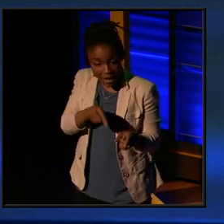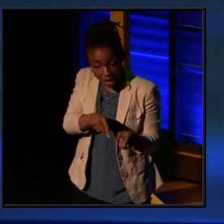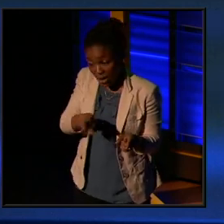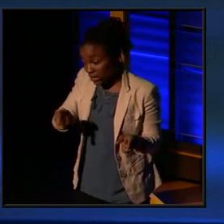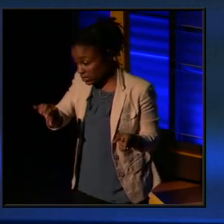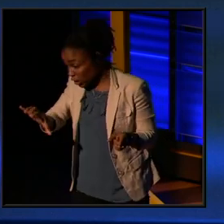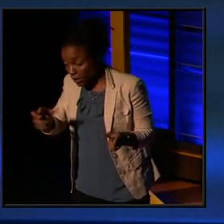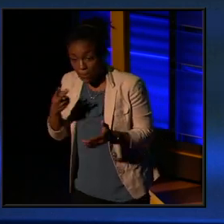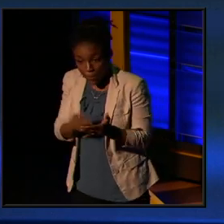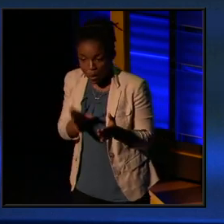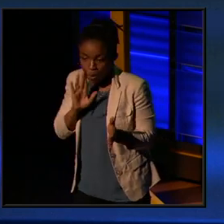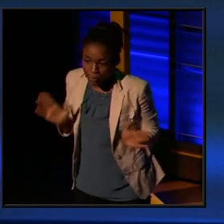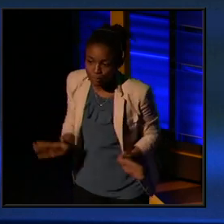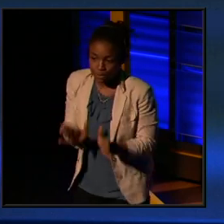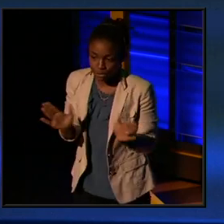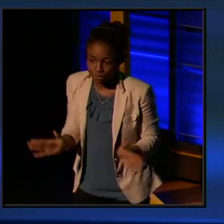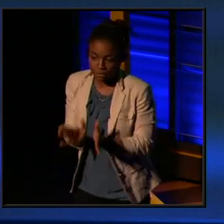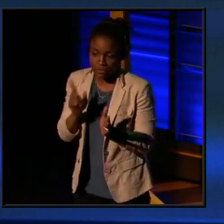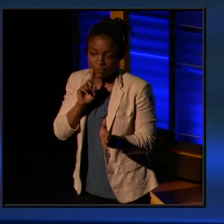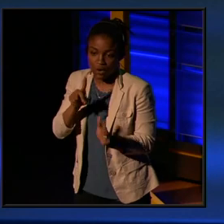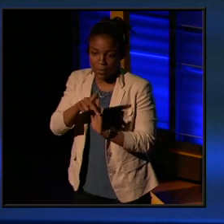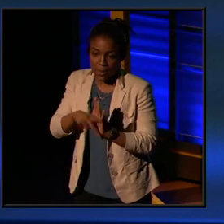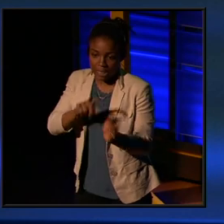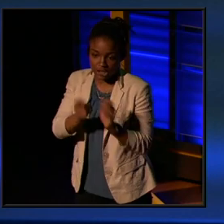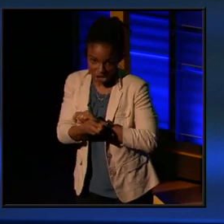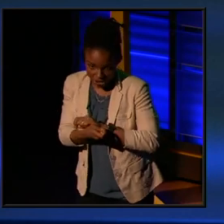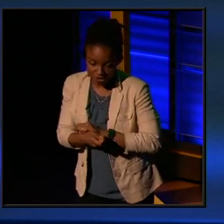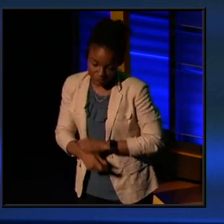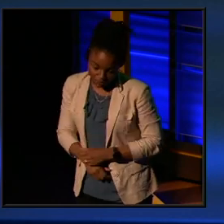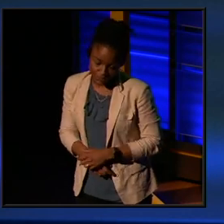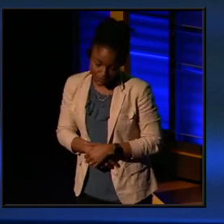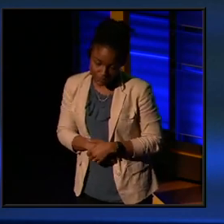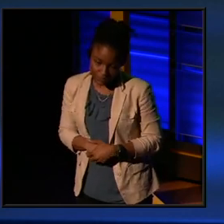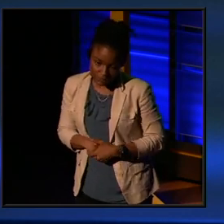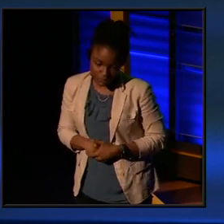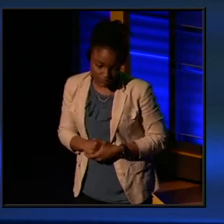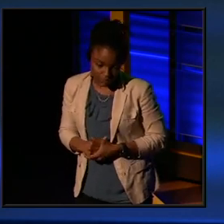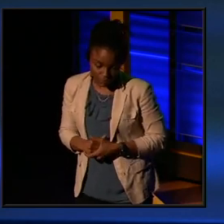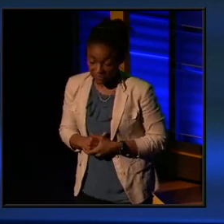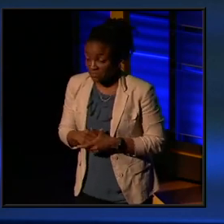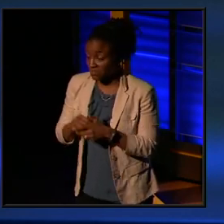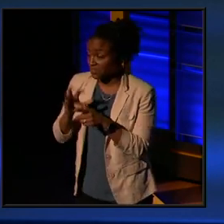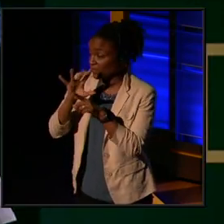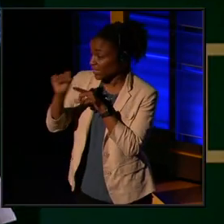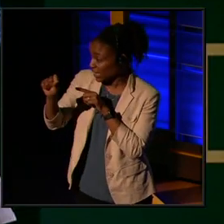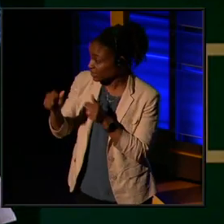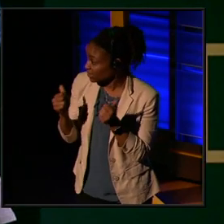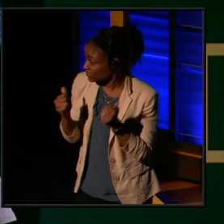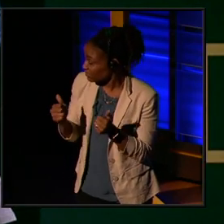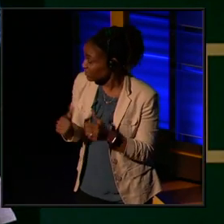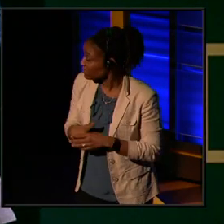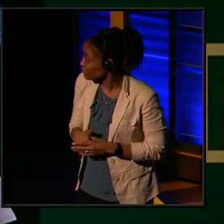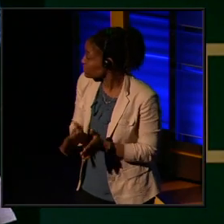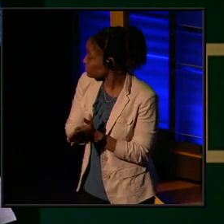push for policy change. That is fantastic. Amazing.